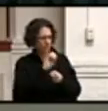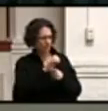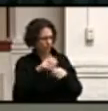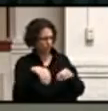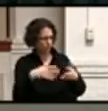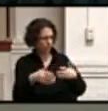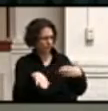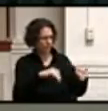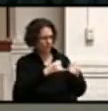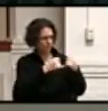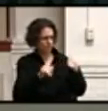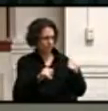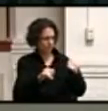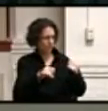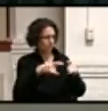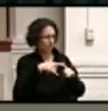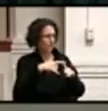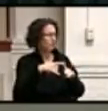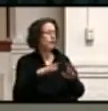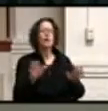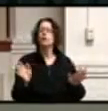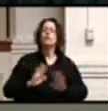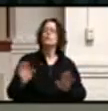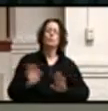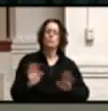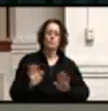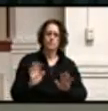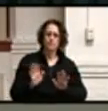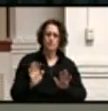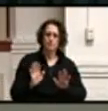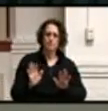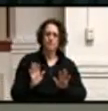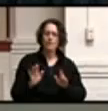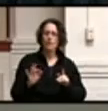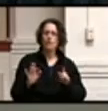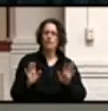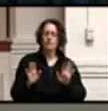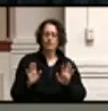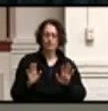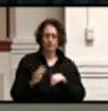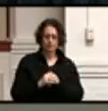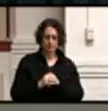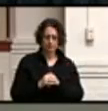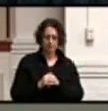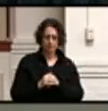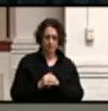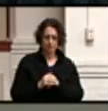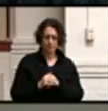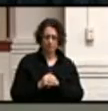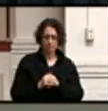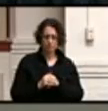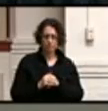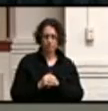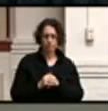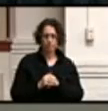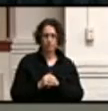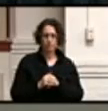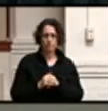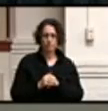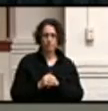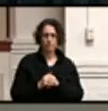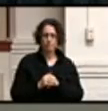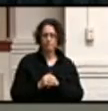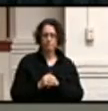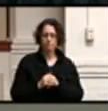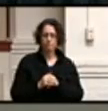are you giving them a date for when? No, I think that it'll then be in the ordinary course of